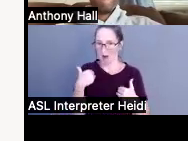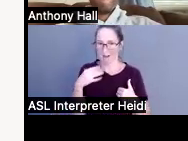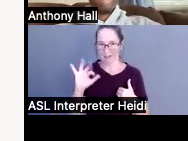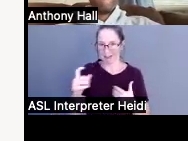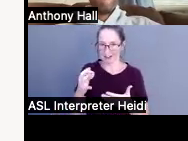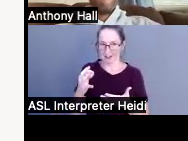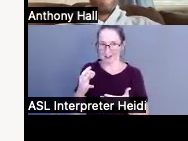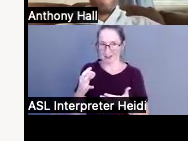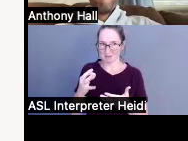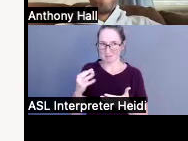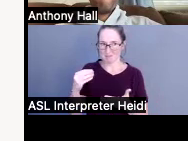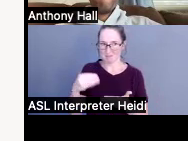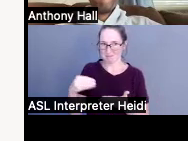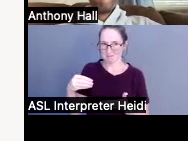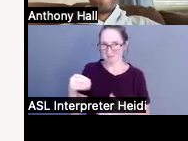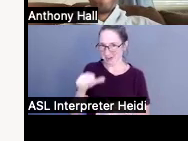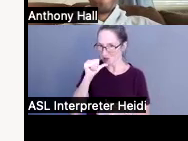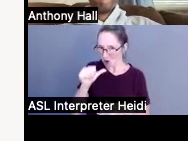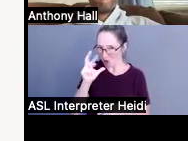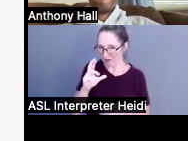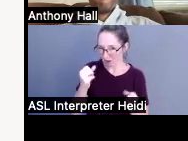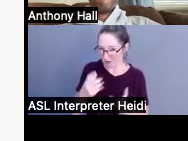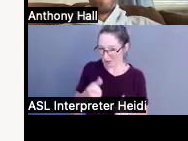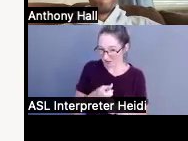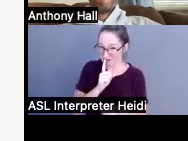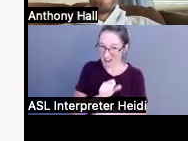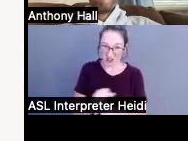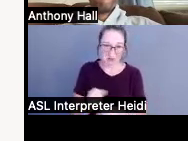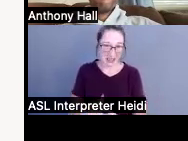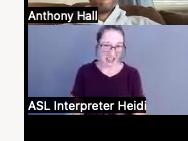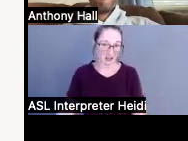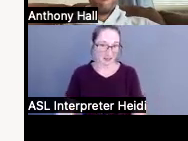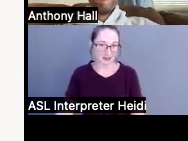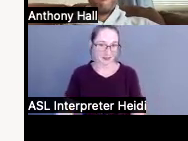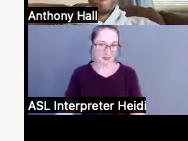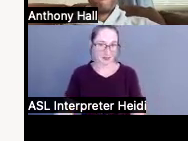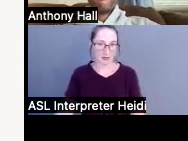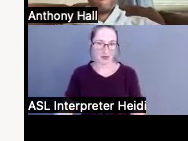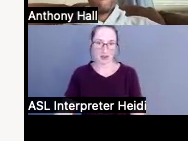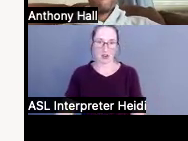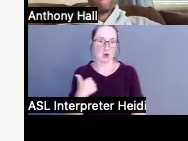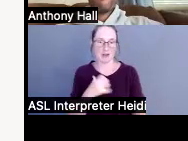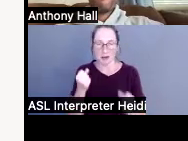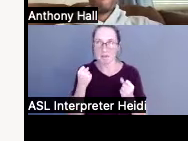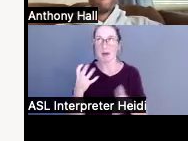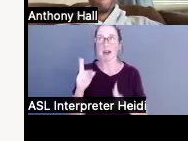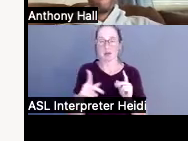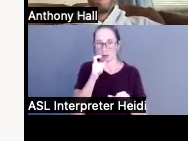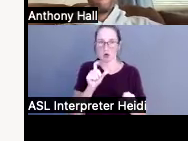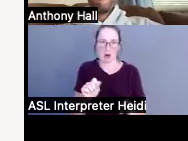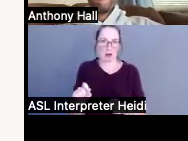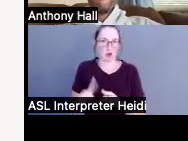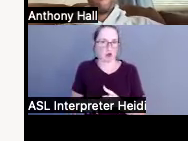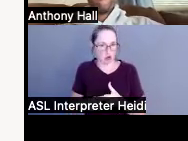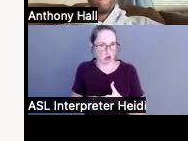spending don't realize how much of an impact it's actually making. we had multiple people that were able to